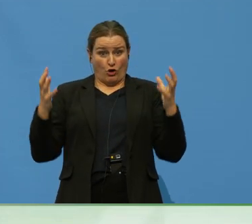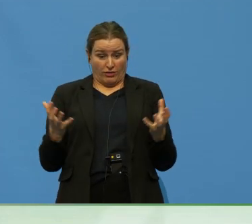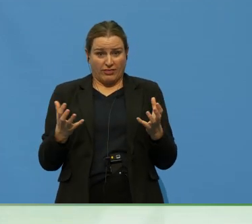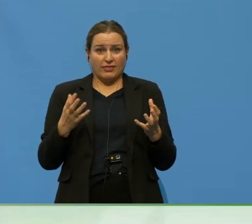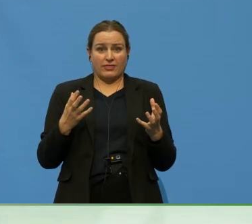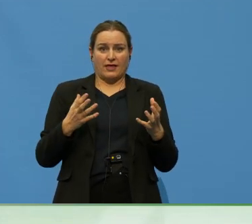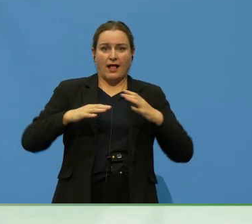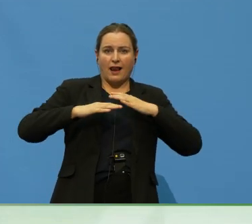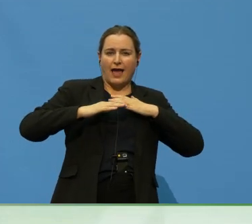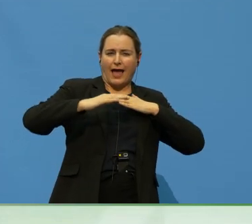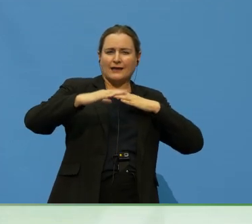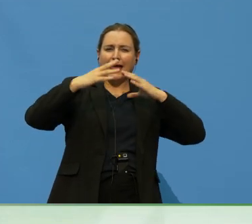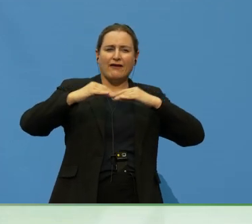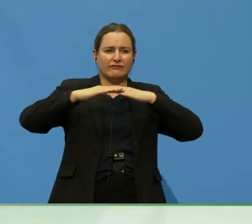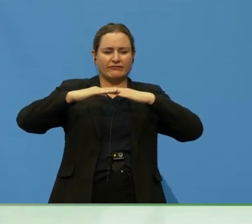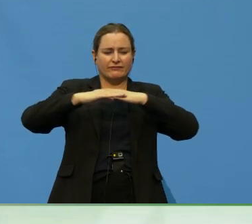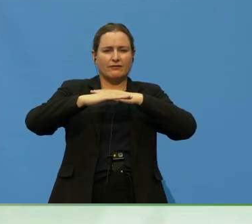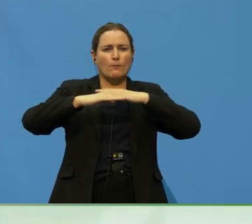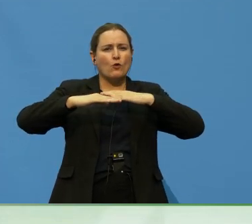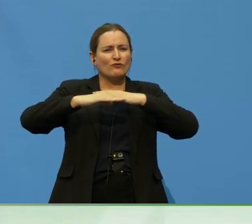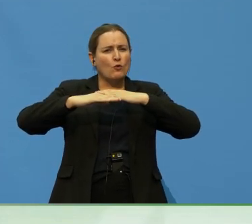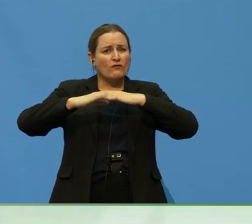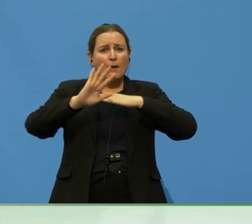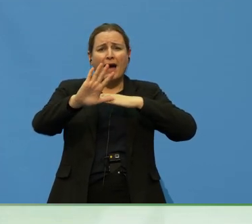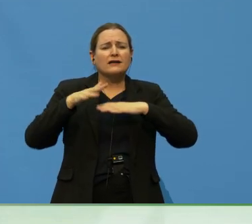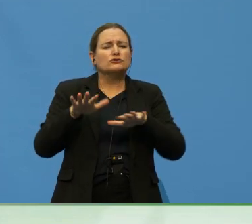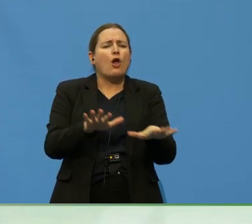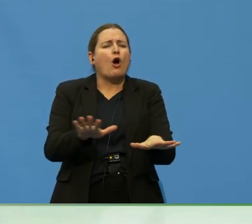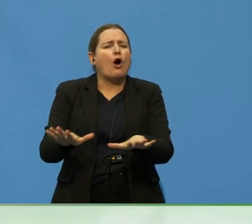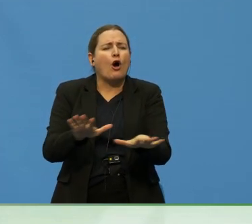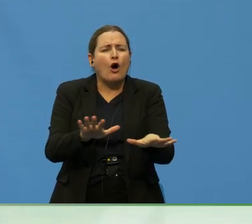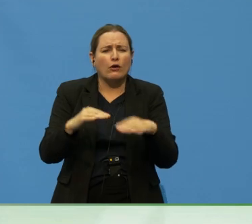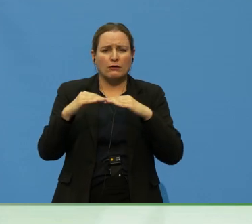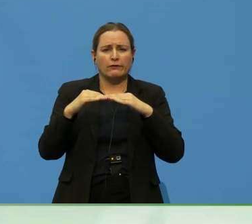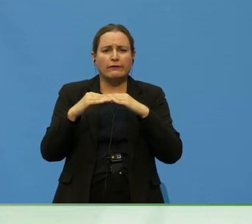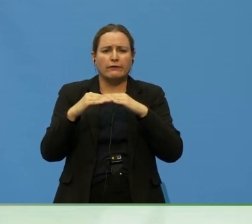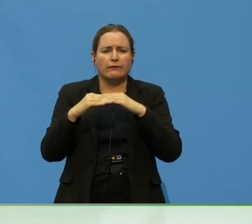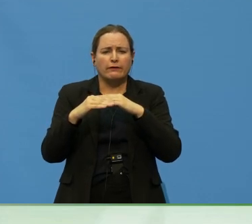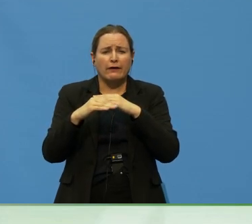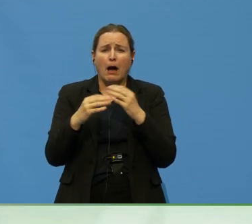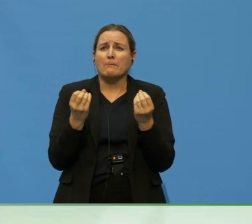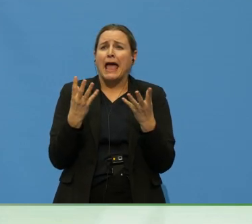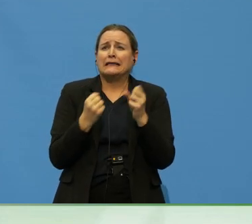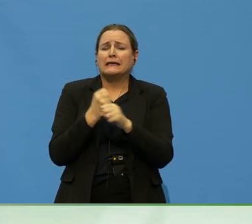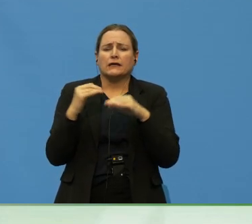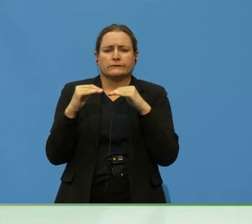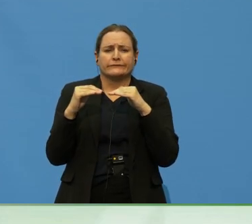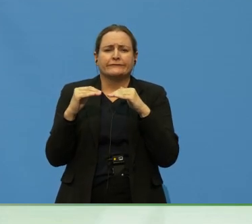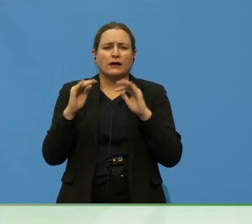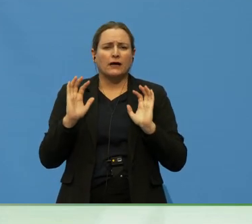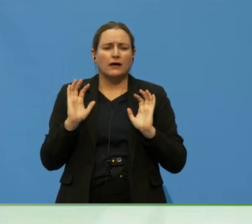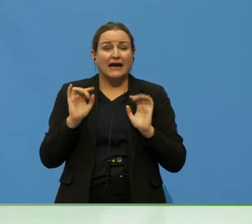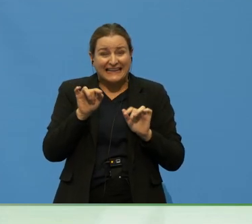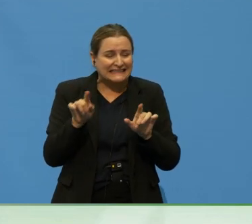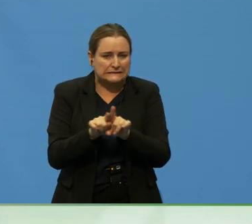gradually due to a number of different social factors, rather than going to court and expecting a sort of more, we're